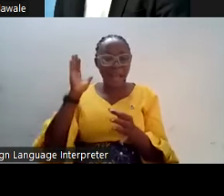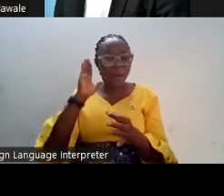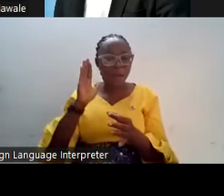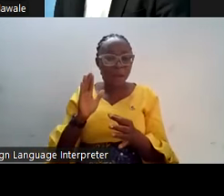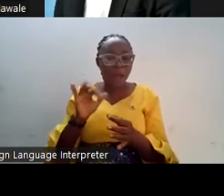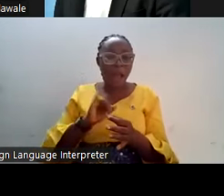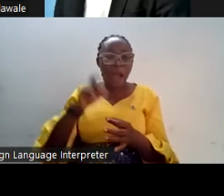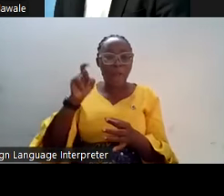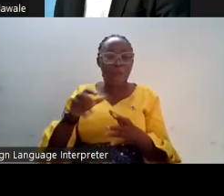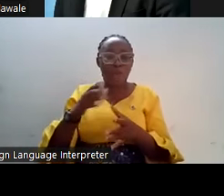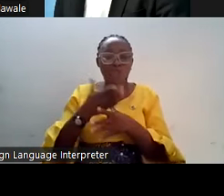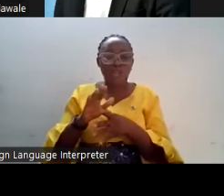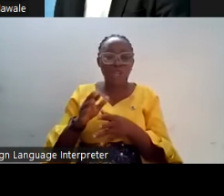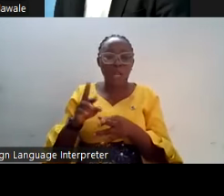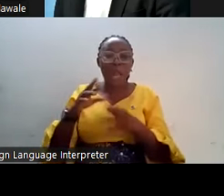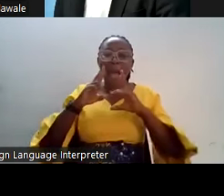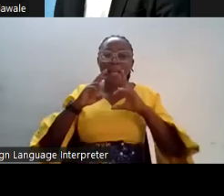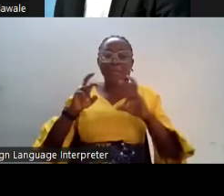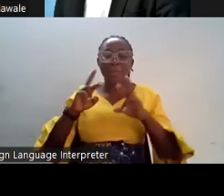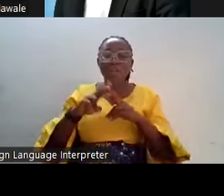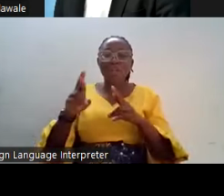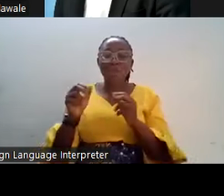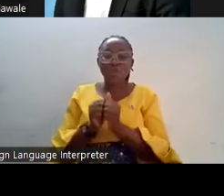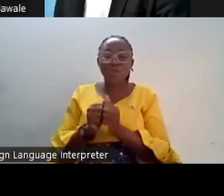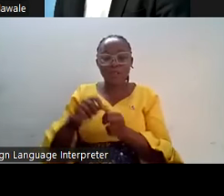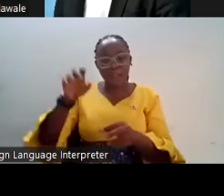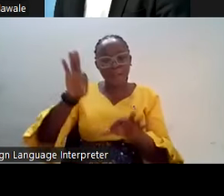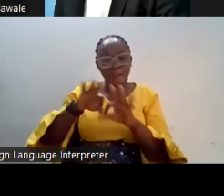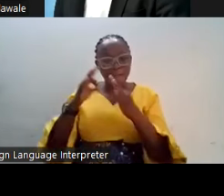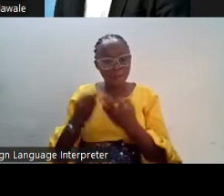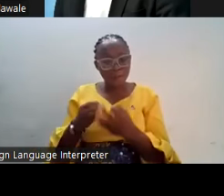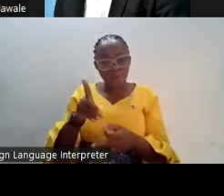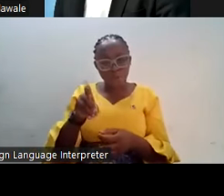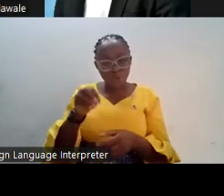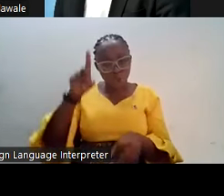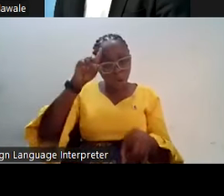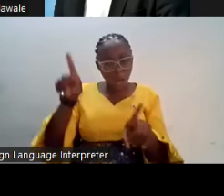assessment results with family. Do you agree or disagree?